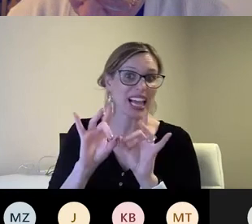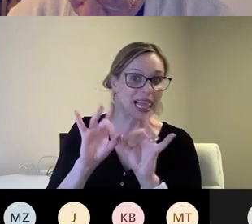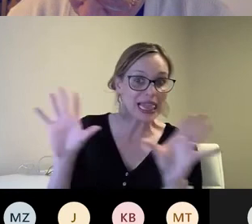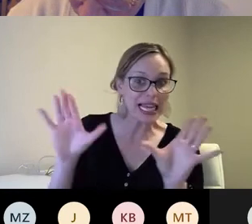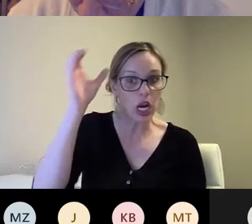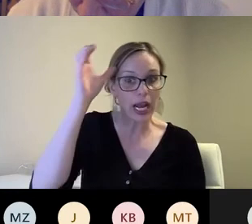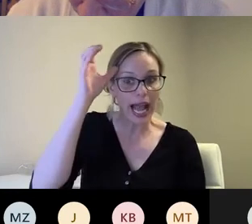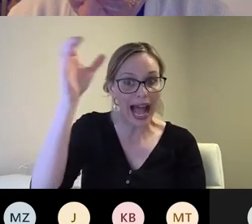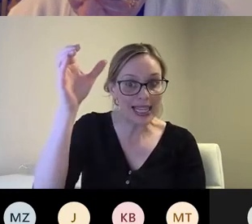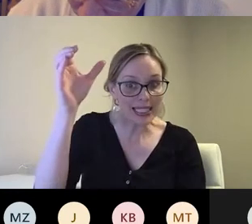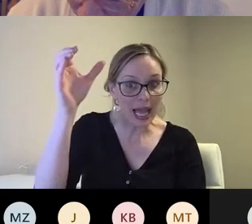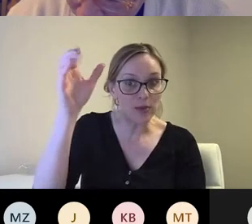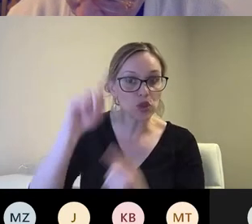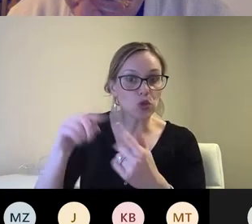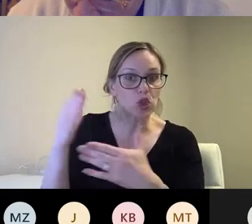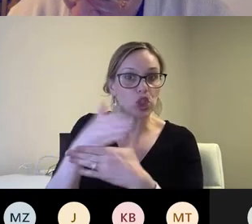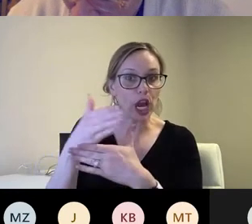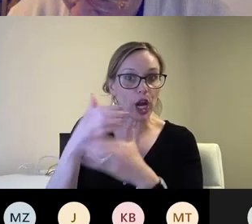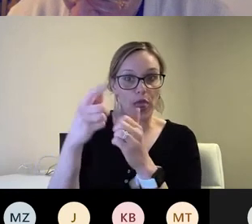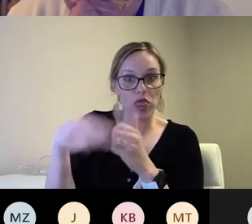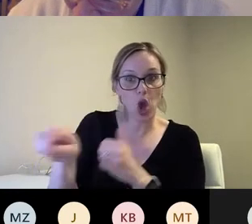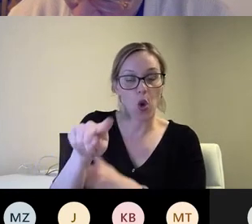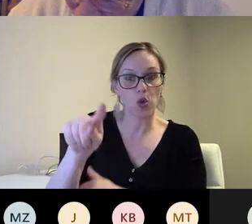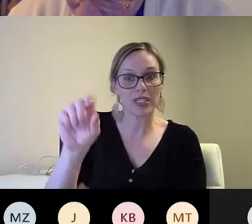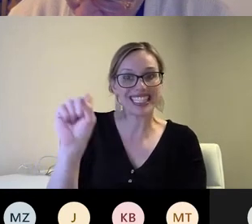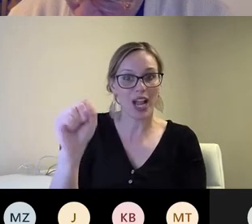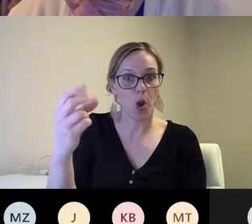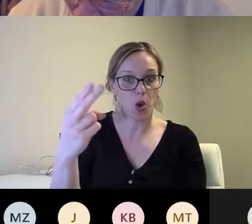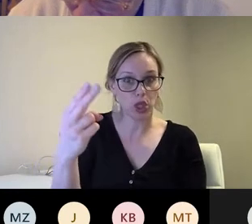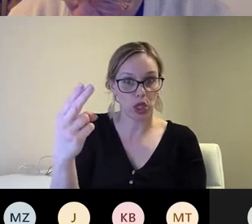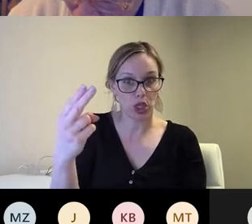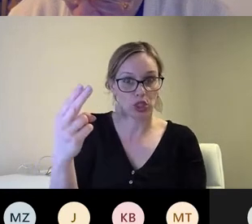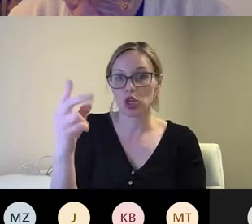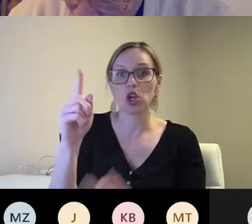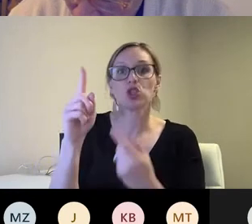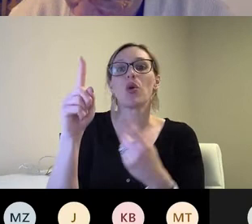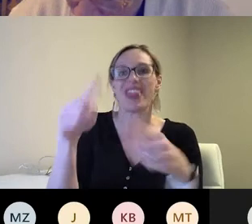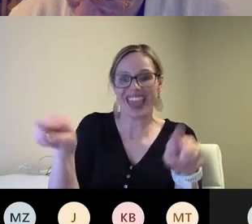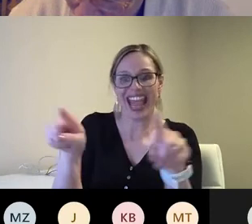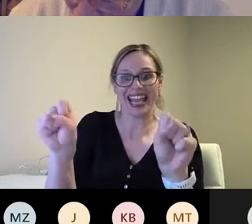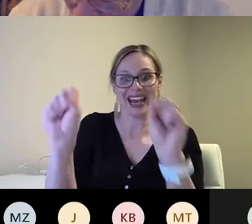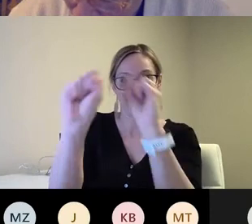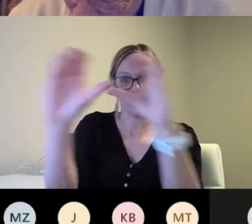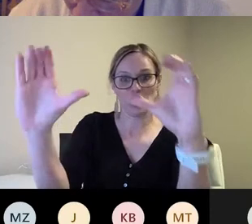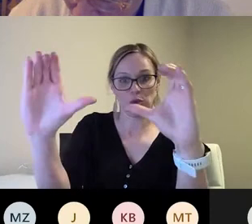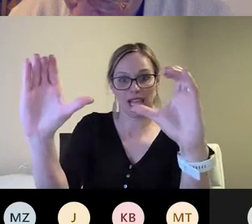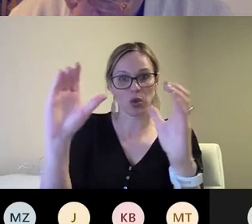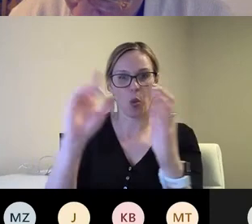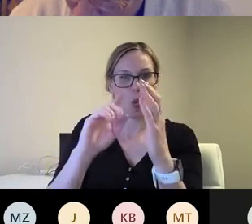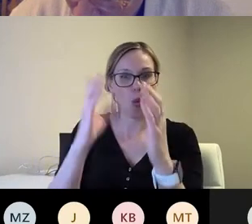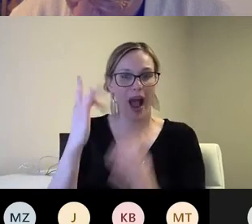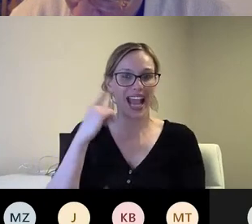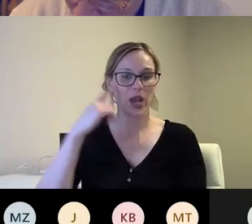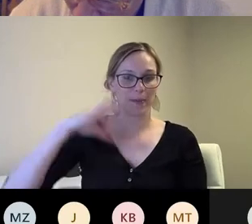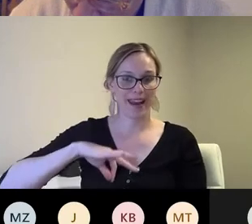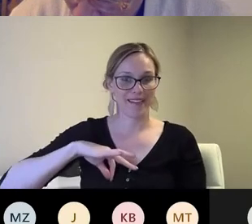concept to share with stakeholders so that people can really visualize what it would look like and how it could benefit, both